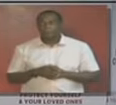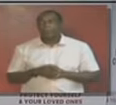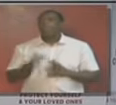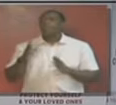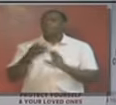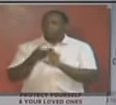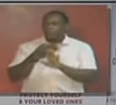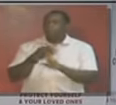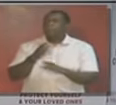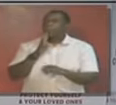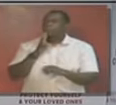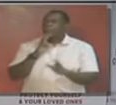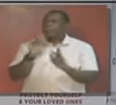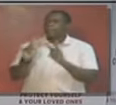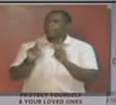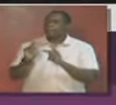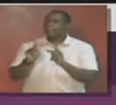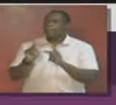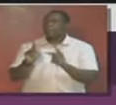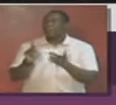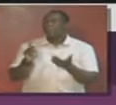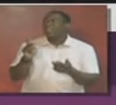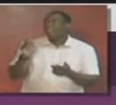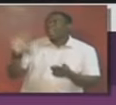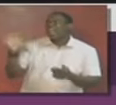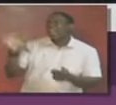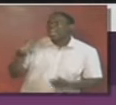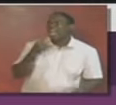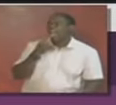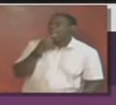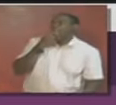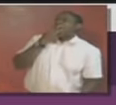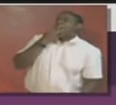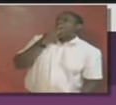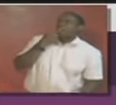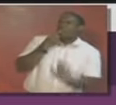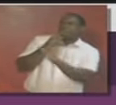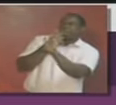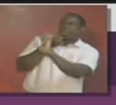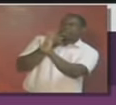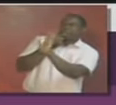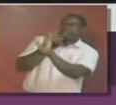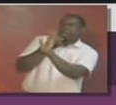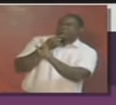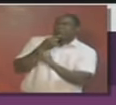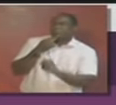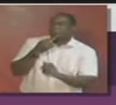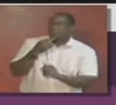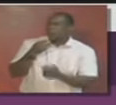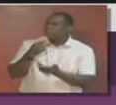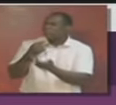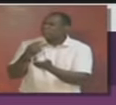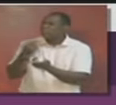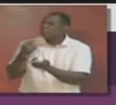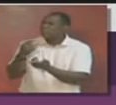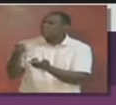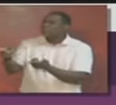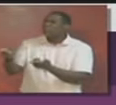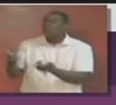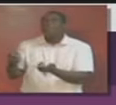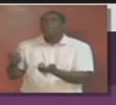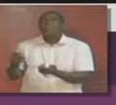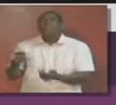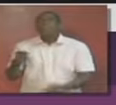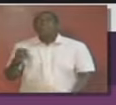be swabbed. What kind of numbers are you seeing, and what are the reasons? What reasons are they giving for not wanting to have